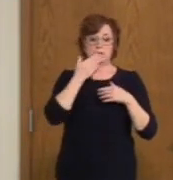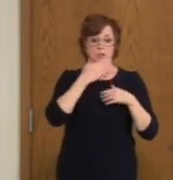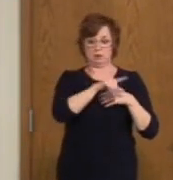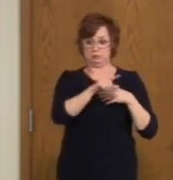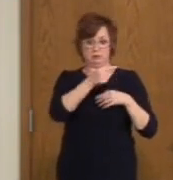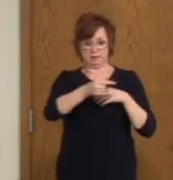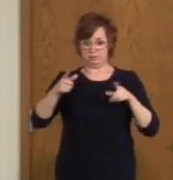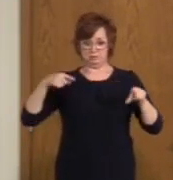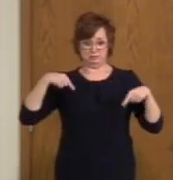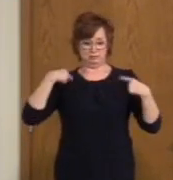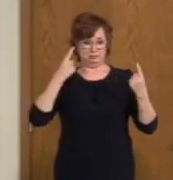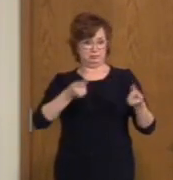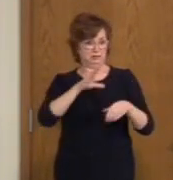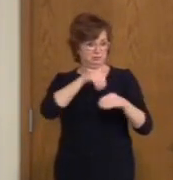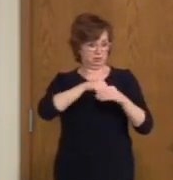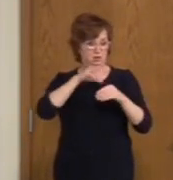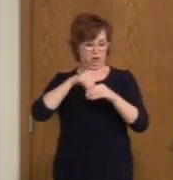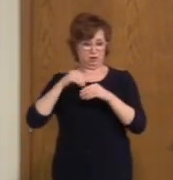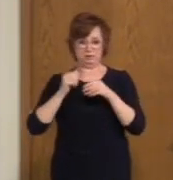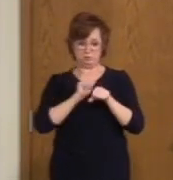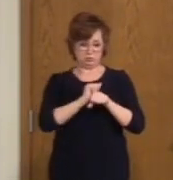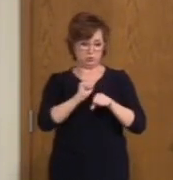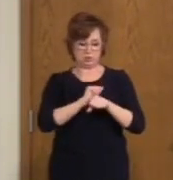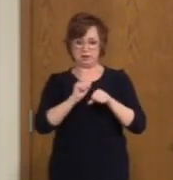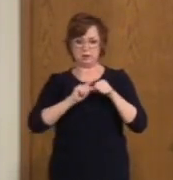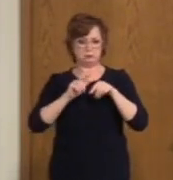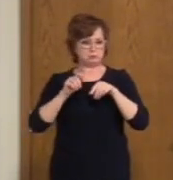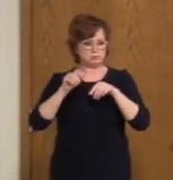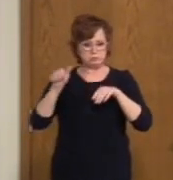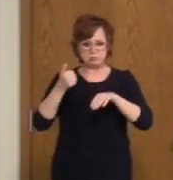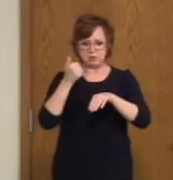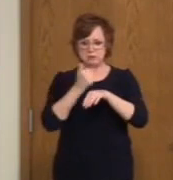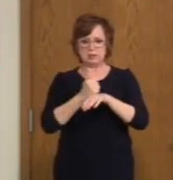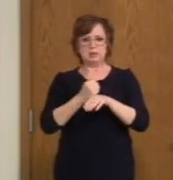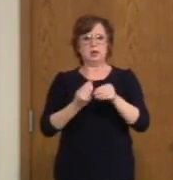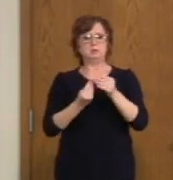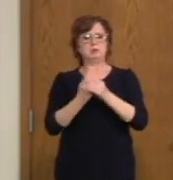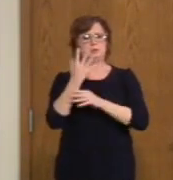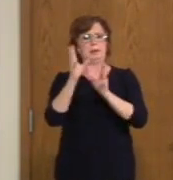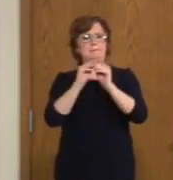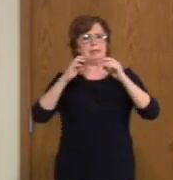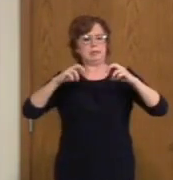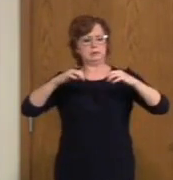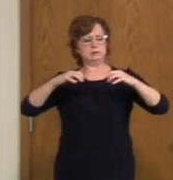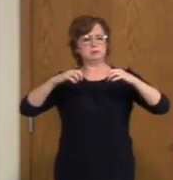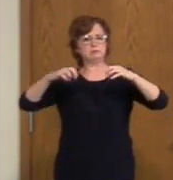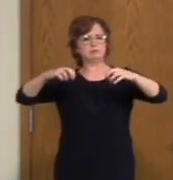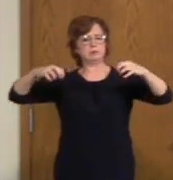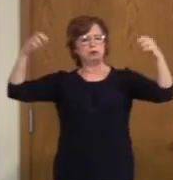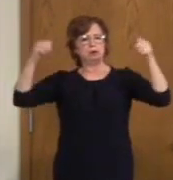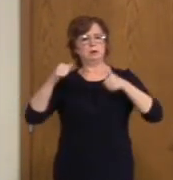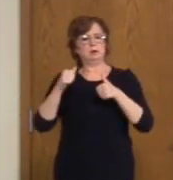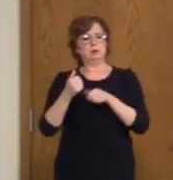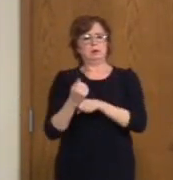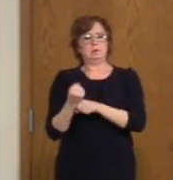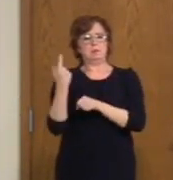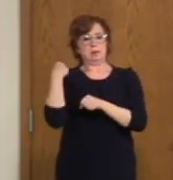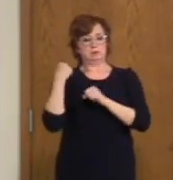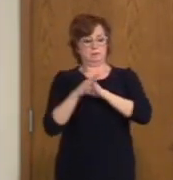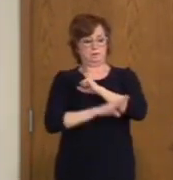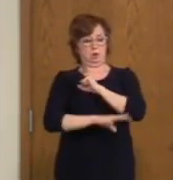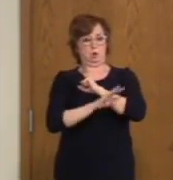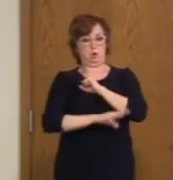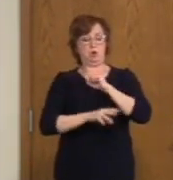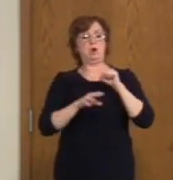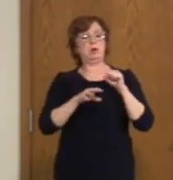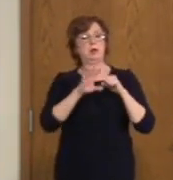able to move forward safely. The spring sitting is going to look an awful lot like the fall sitting, with members physically